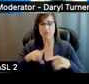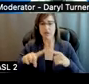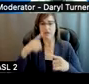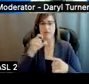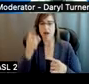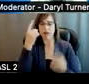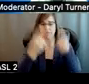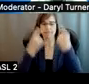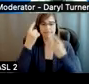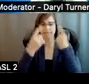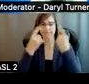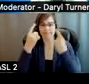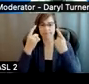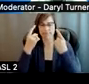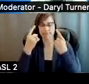data presented?